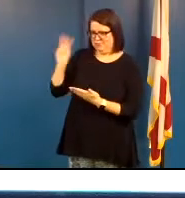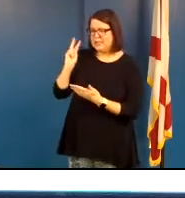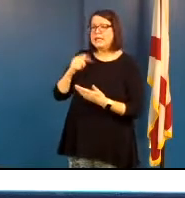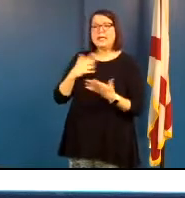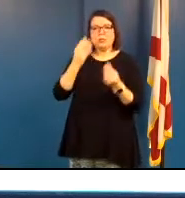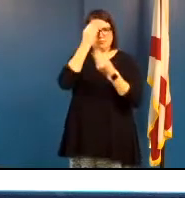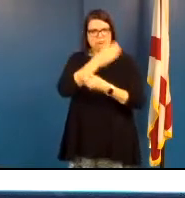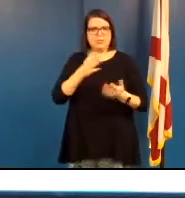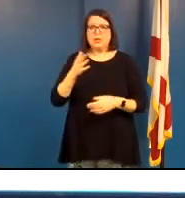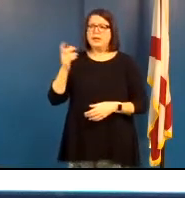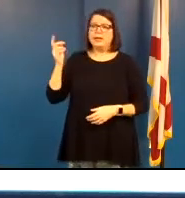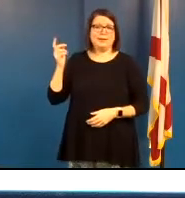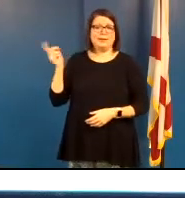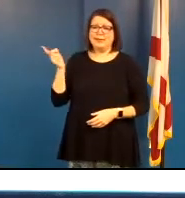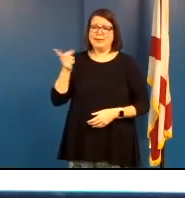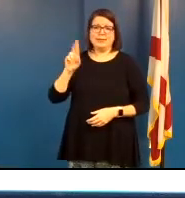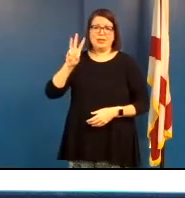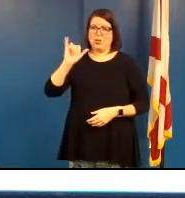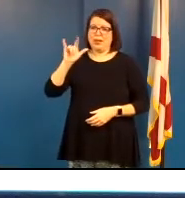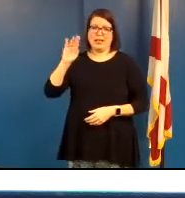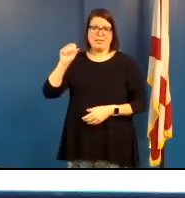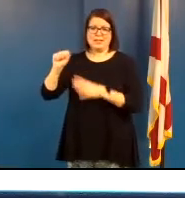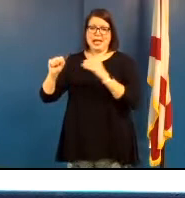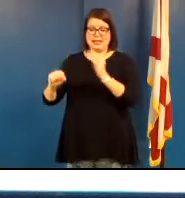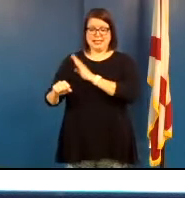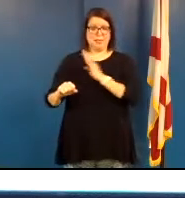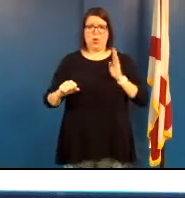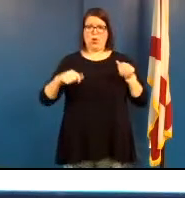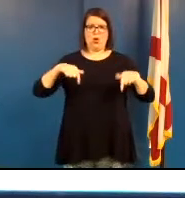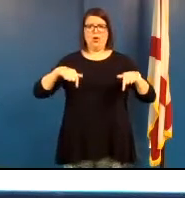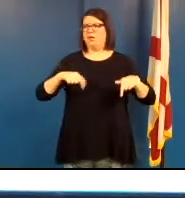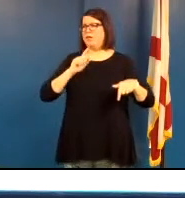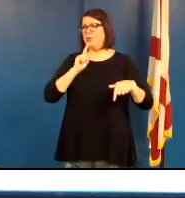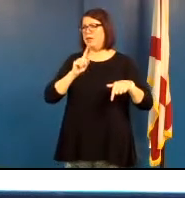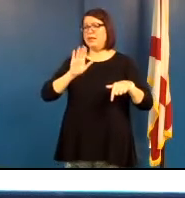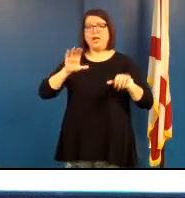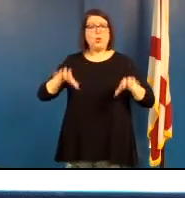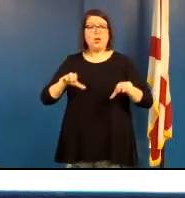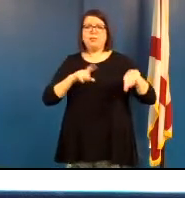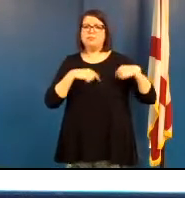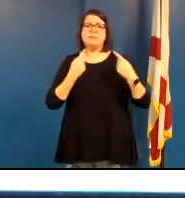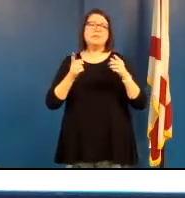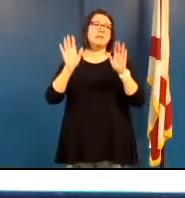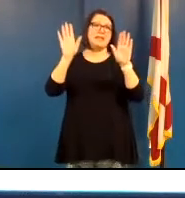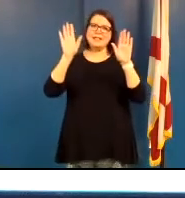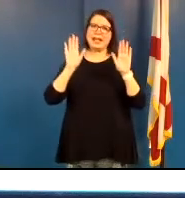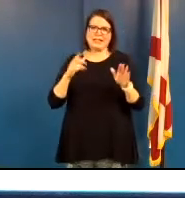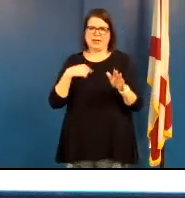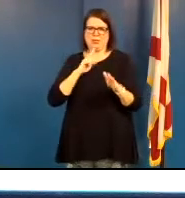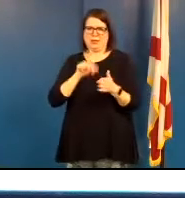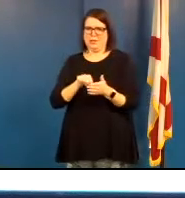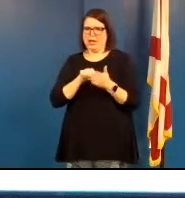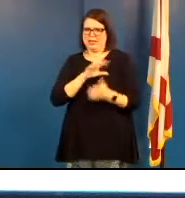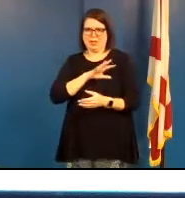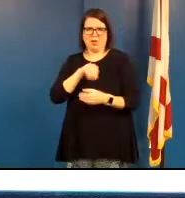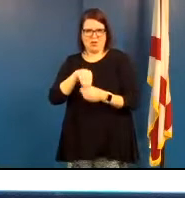the board do a fantastic job. That's great. Very impressive to be a part of that. And about a week later,